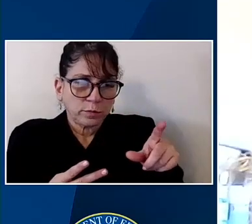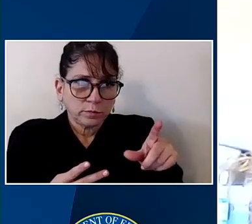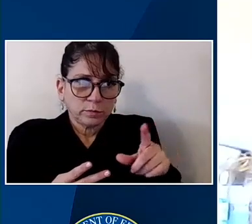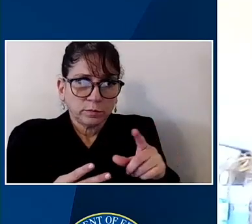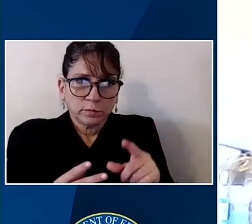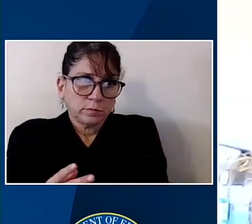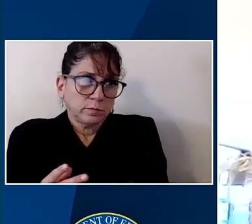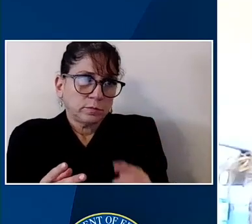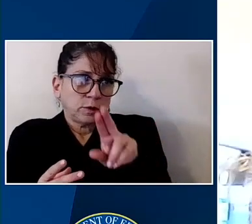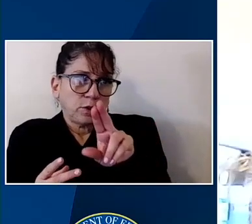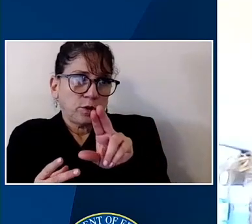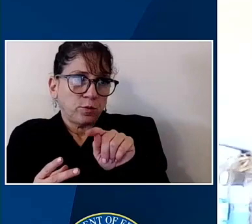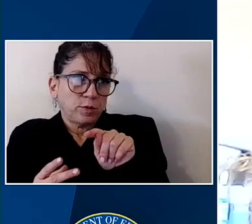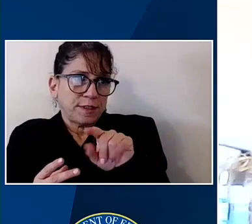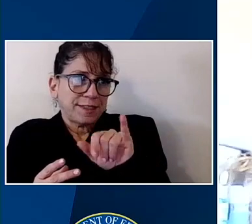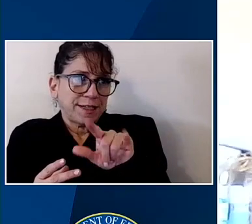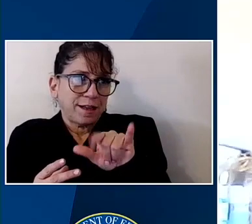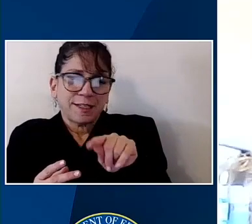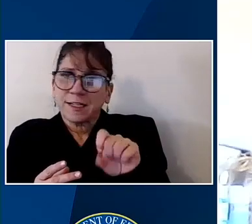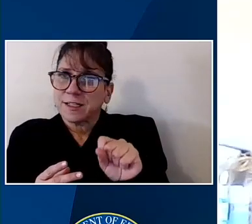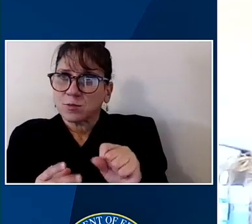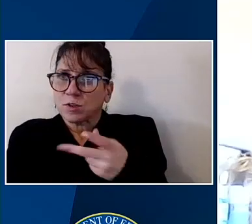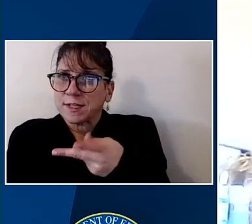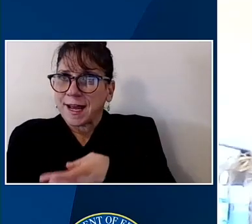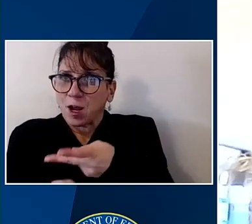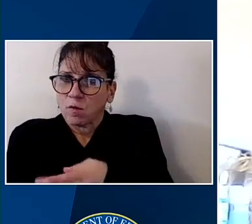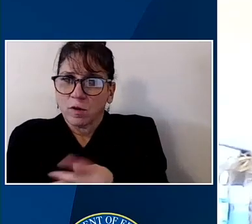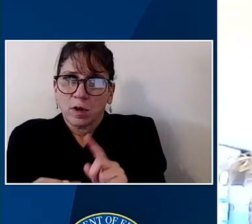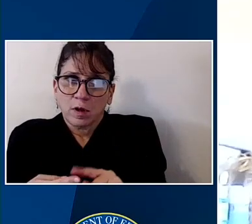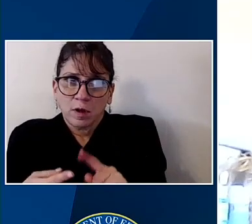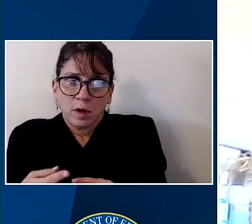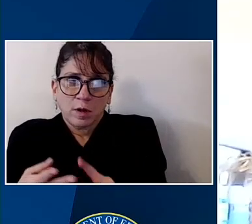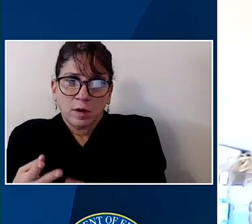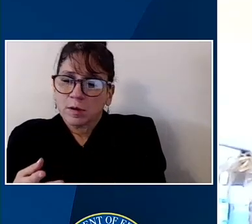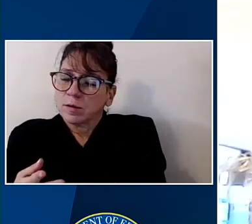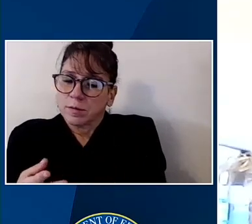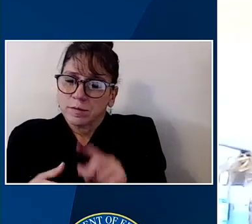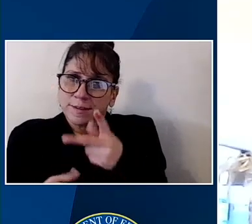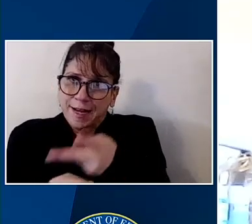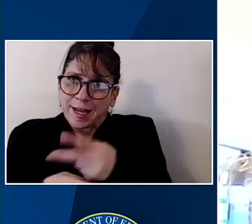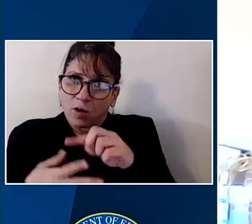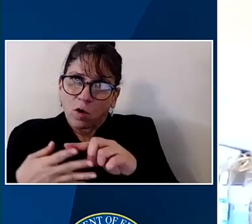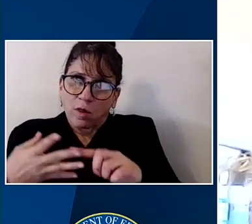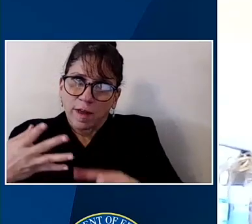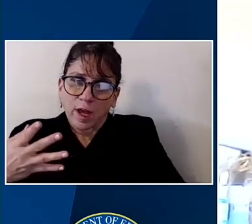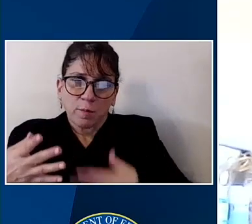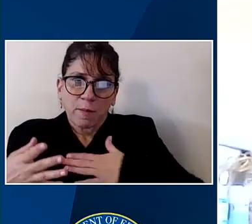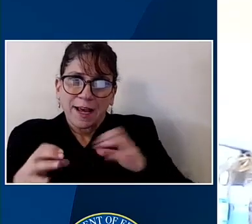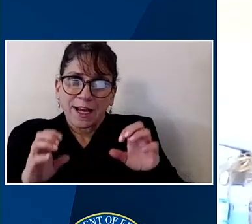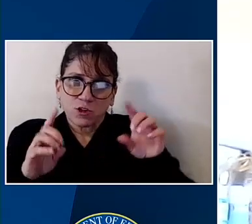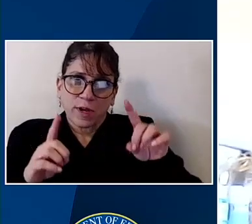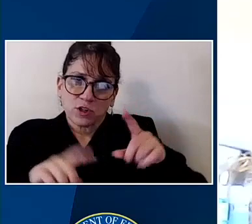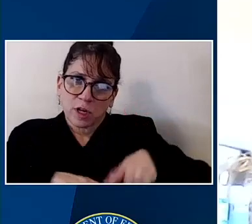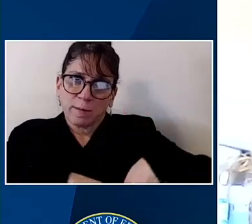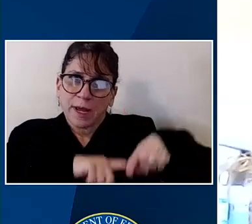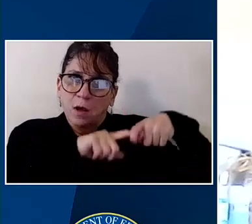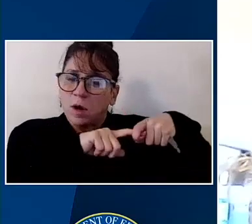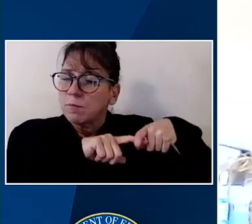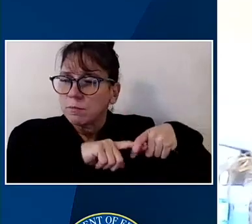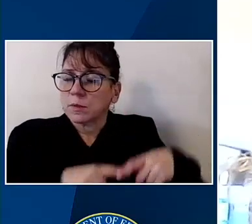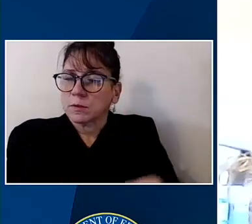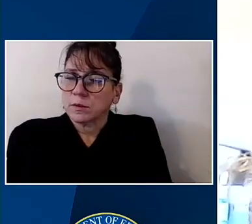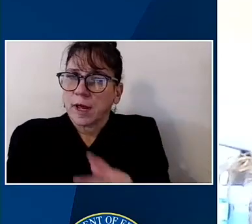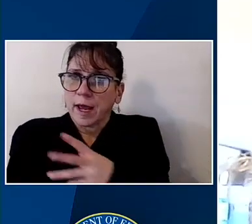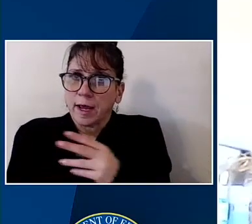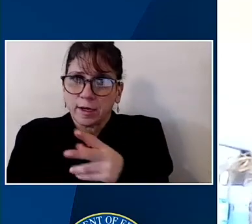utilities were taken care of. While taking care of those things, I had to put my education on the back burner. So I switched